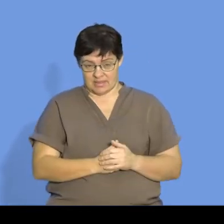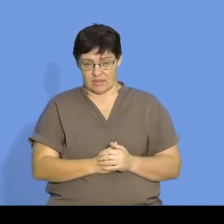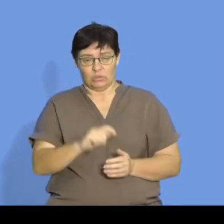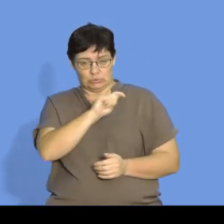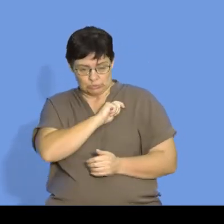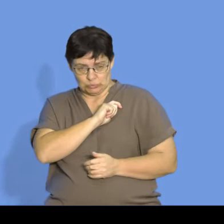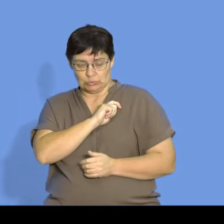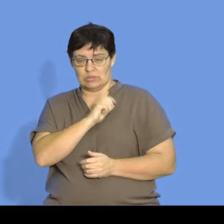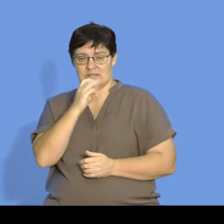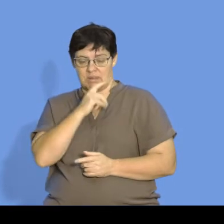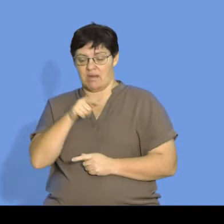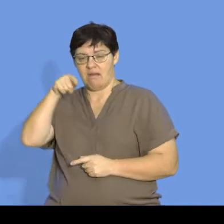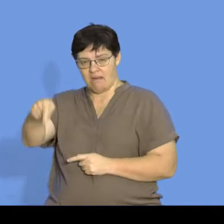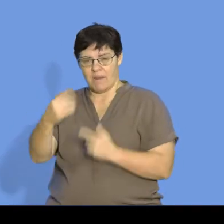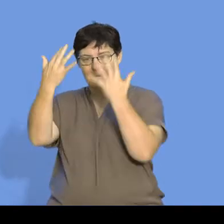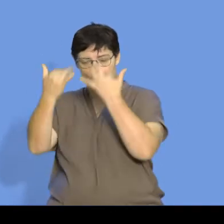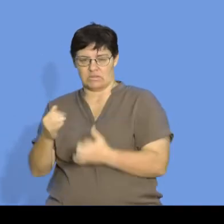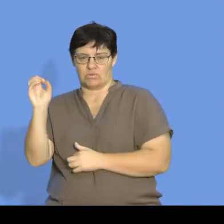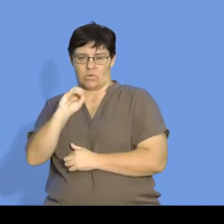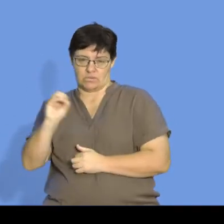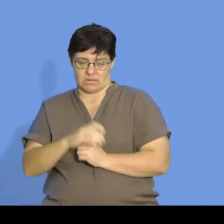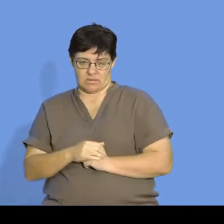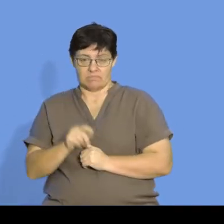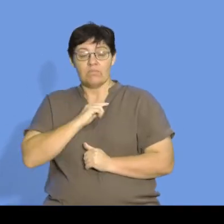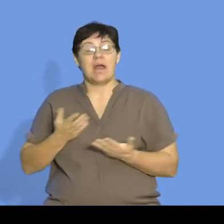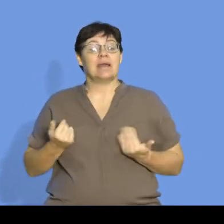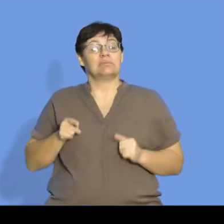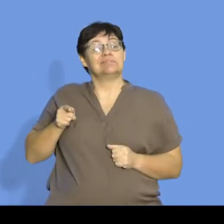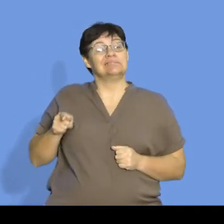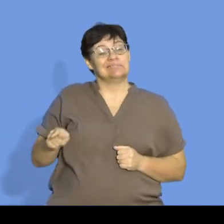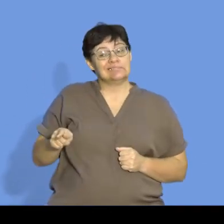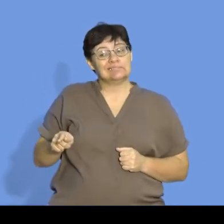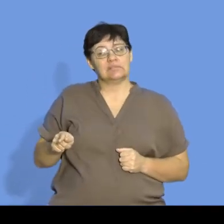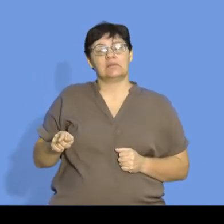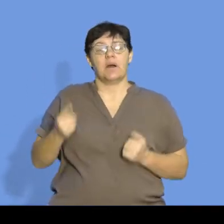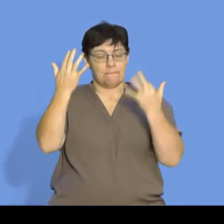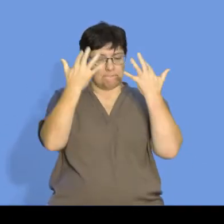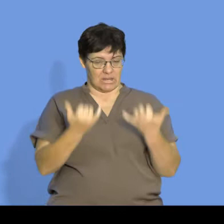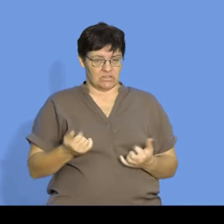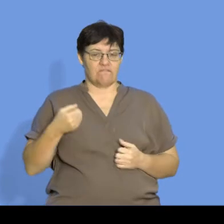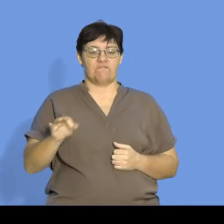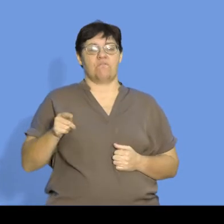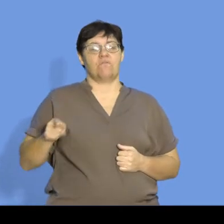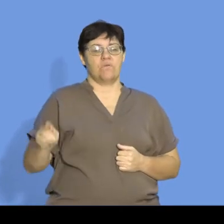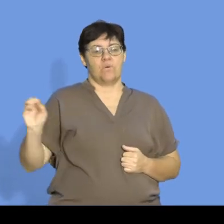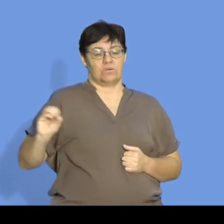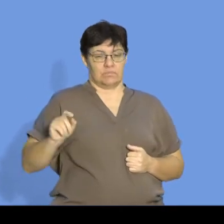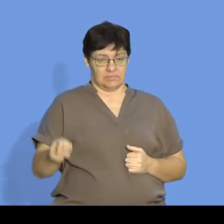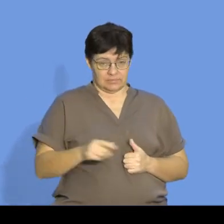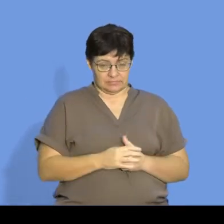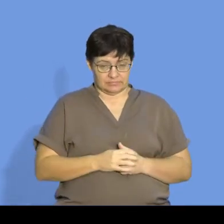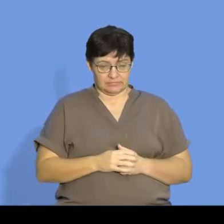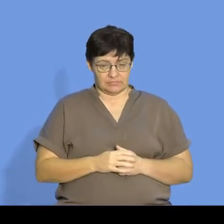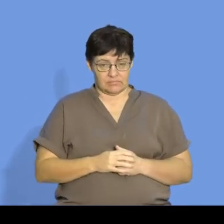for September, budgeted for October. You are expected to calculate the budgeted figure for